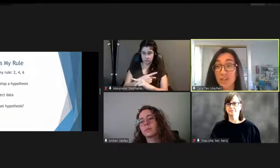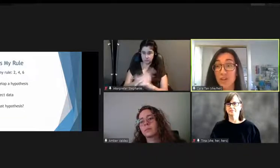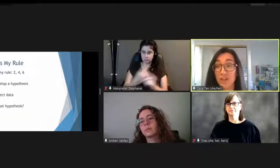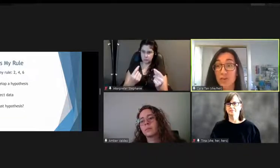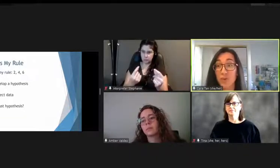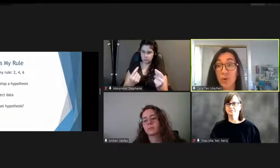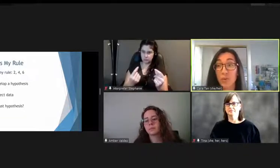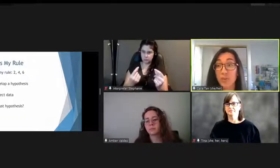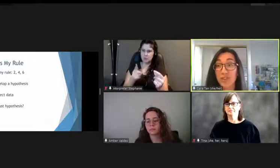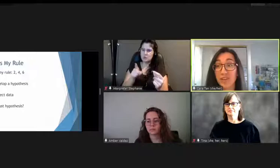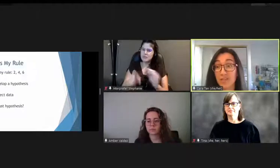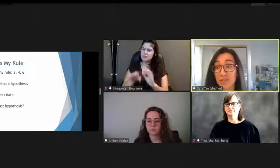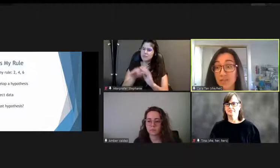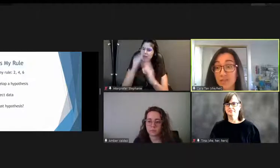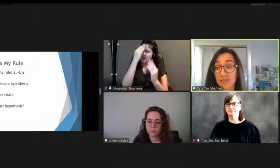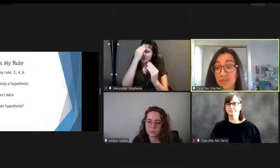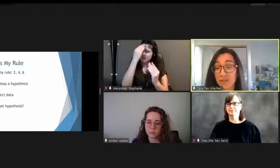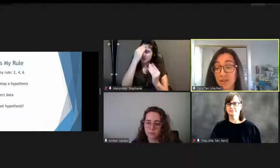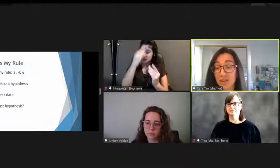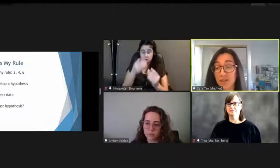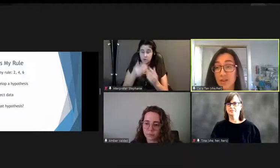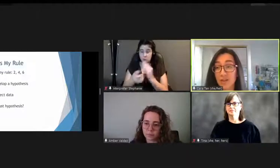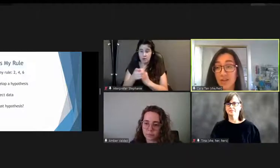that disagrees with what we believe.